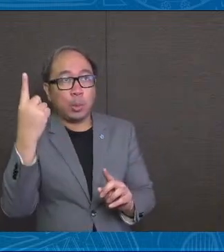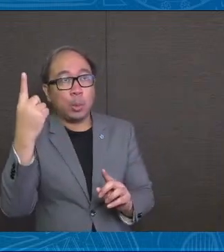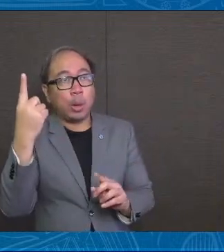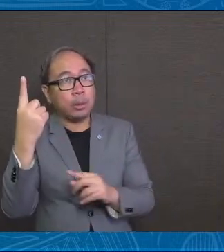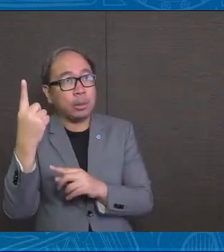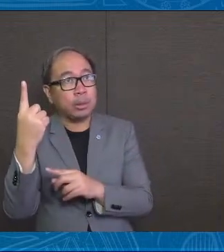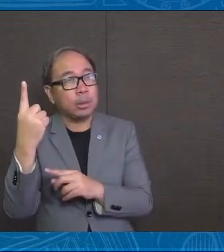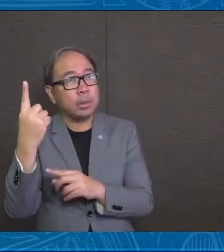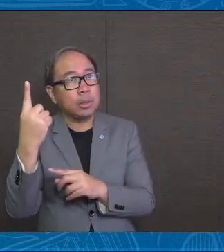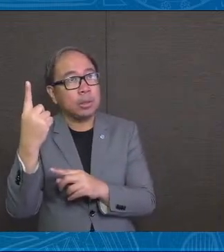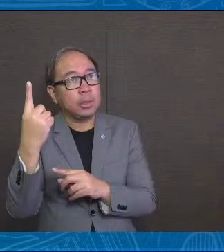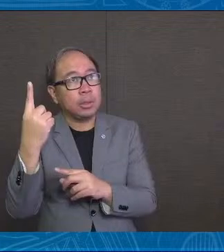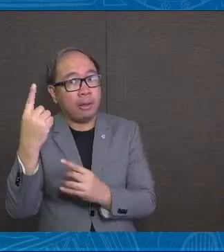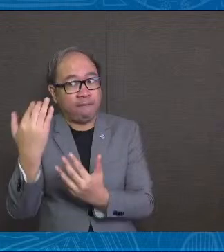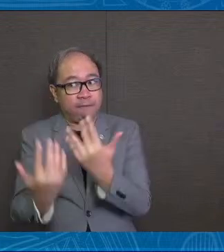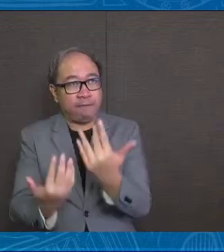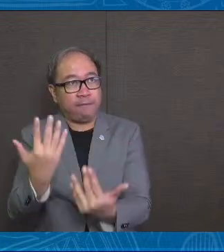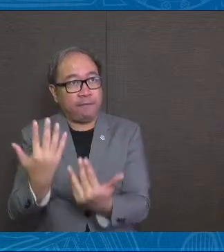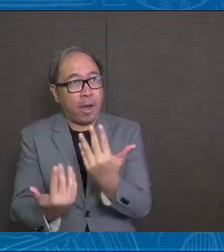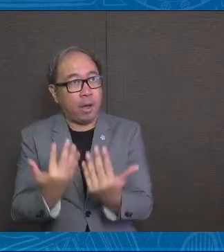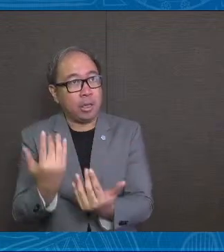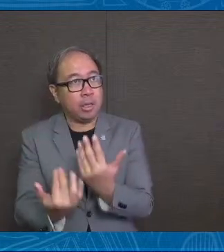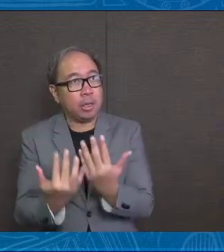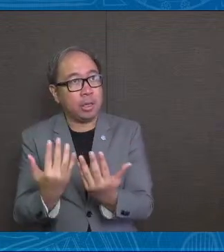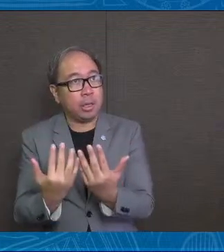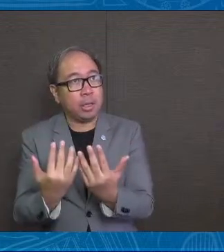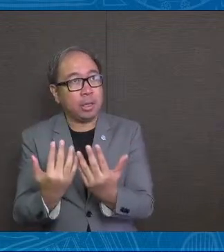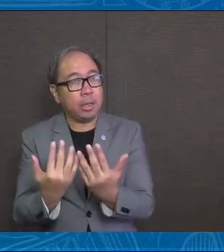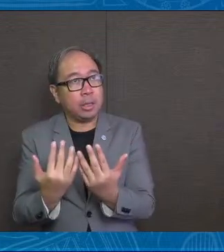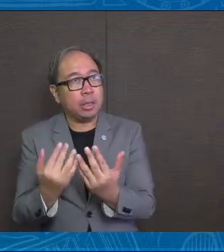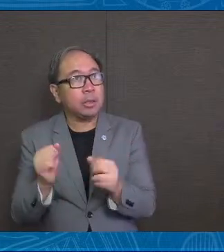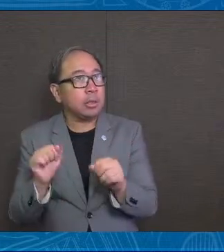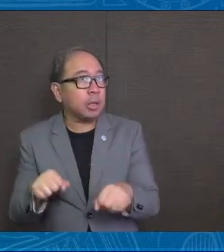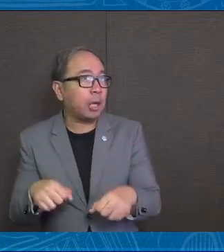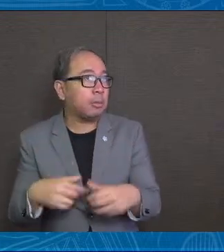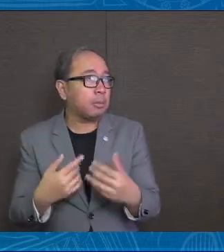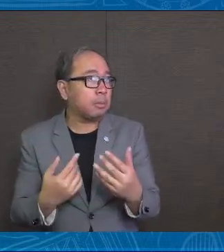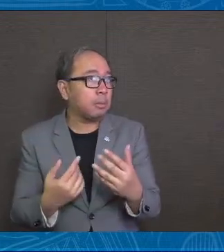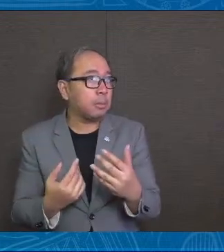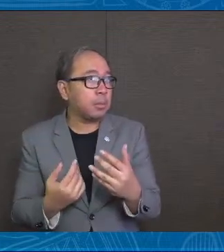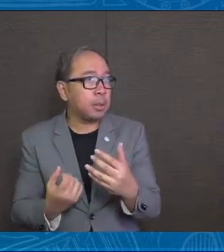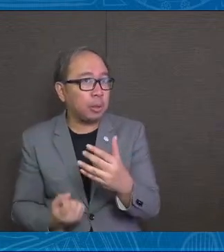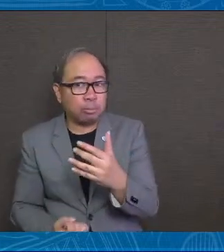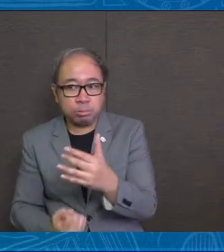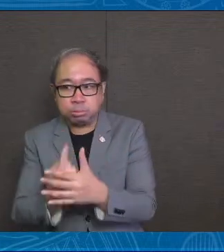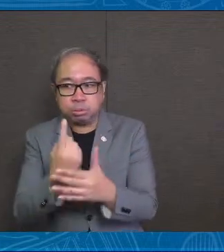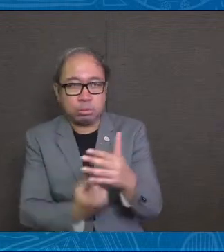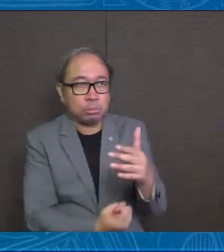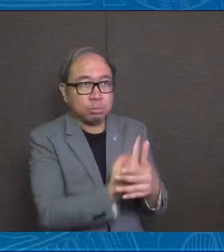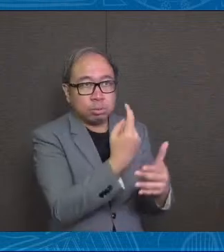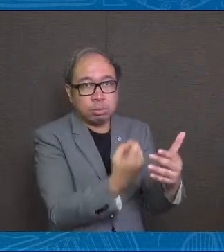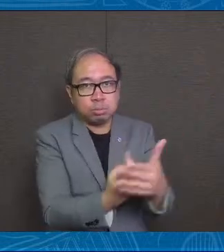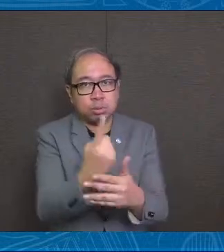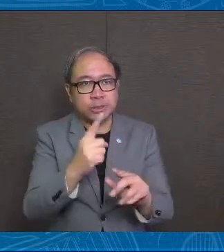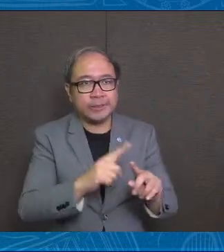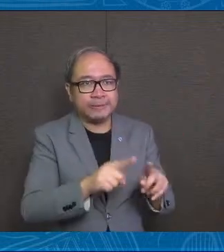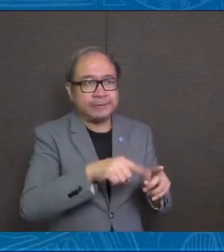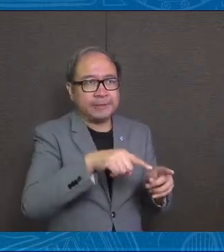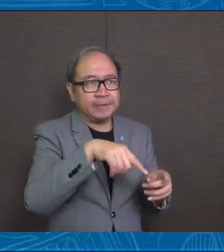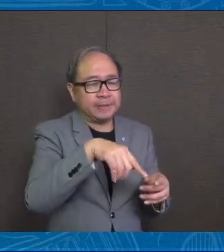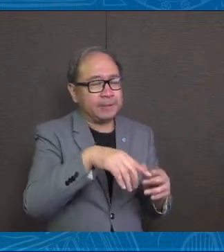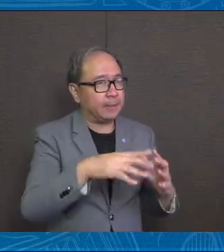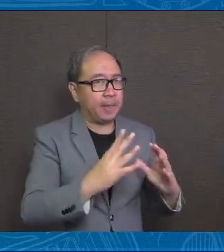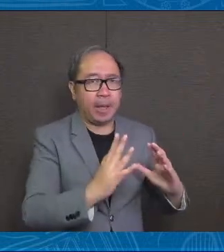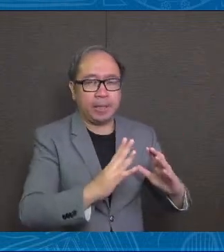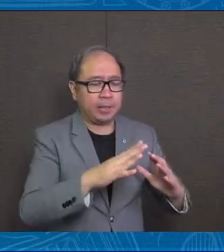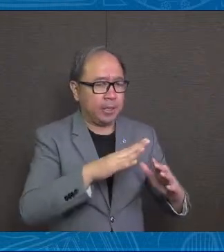fire? It can be happen in urban area, in the jungle, in the environment, all of the area.